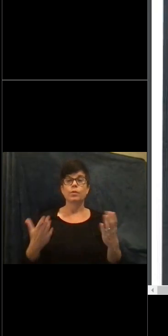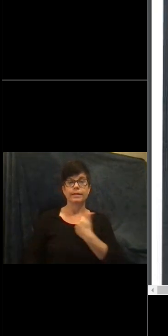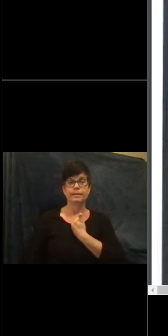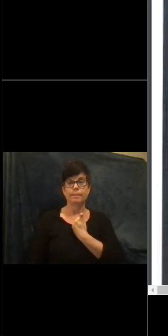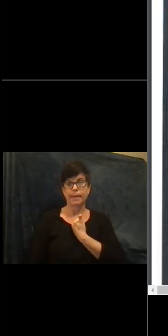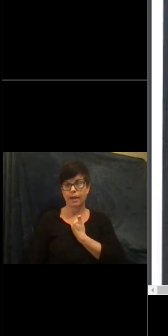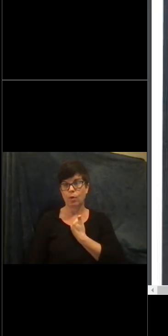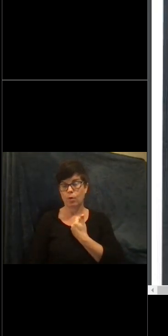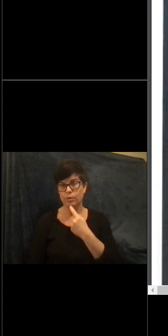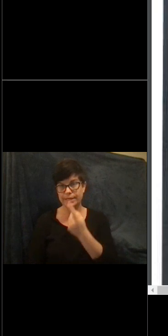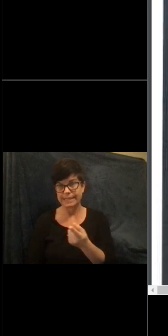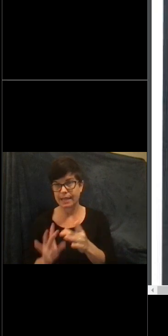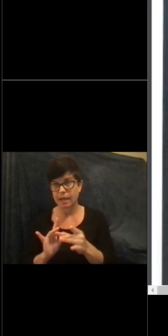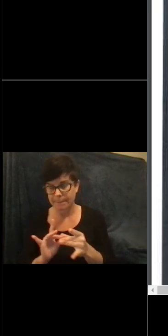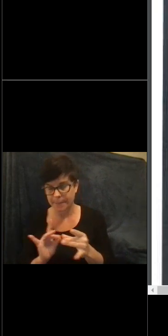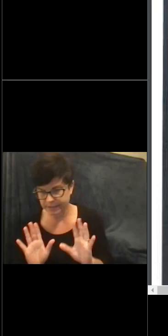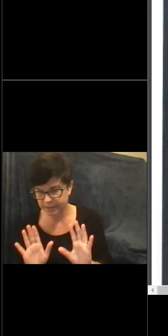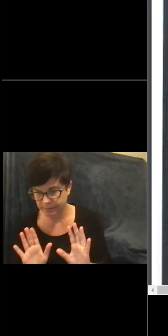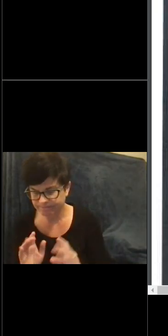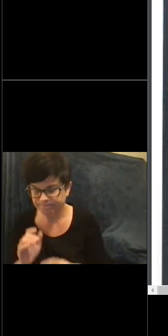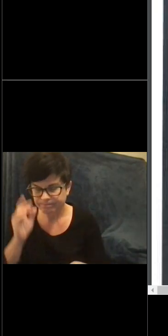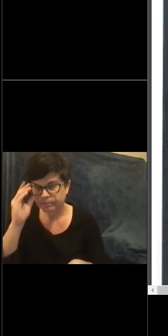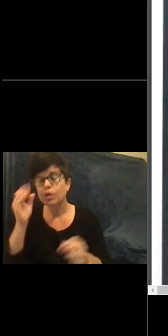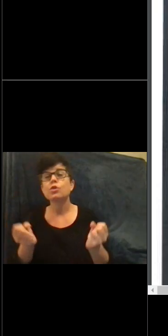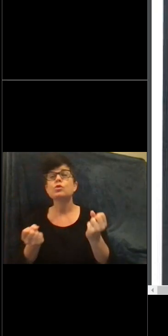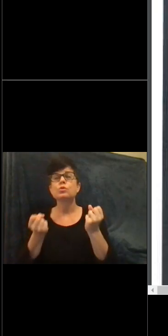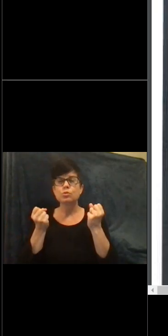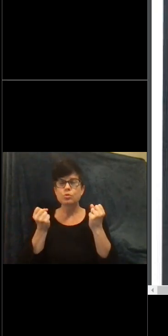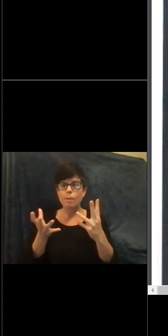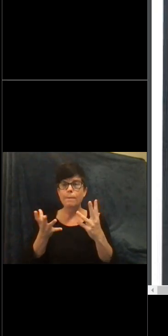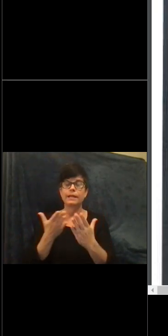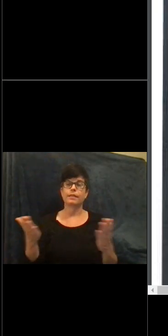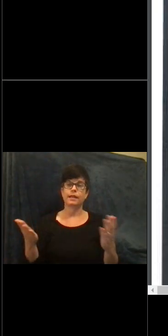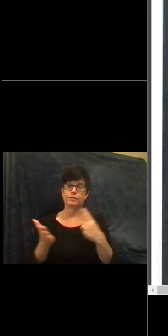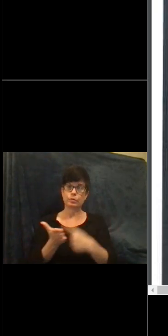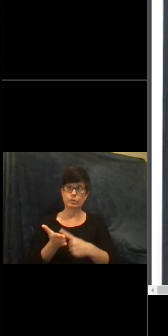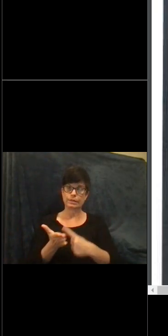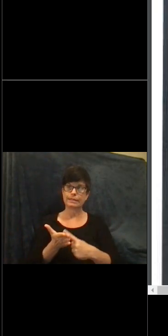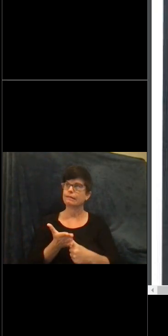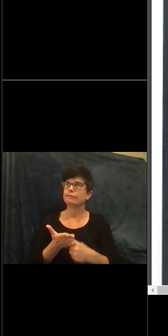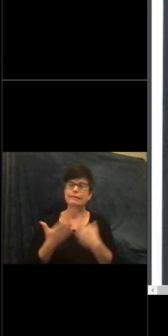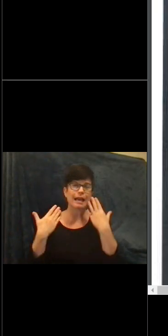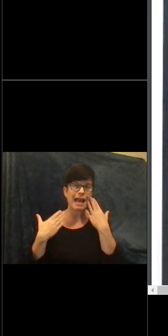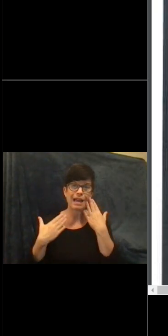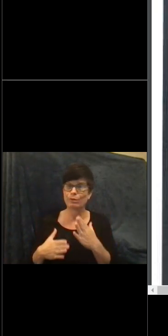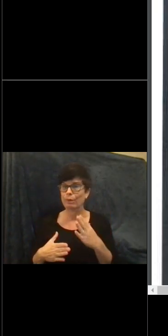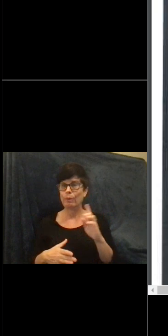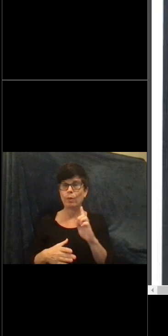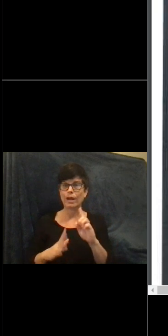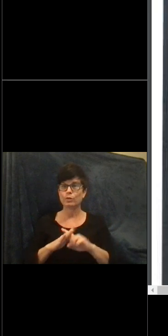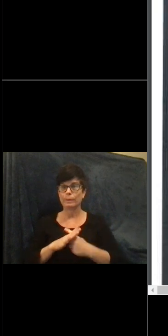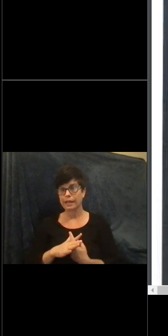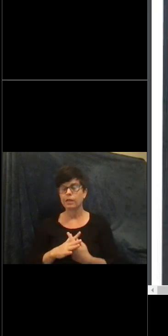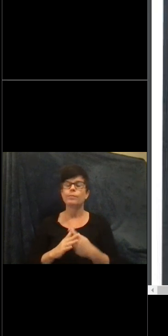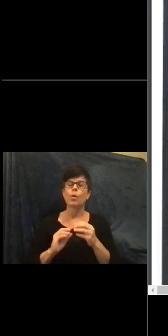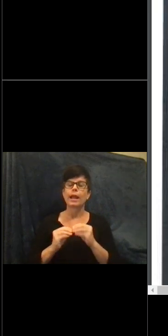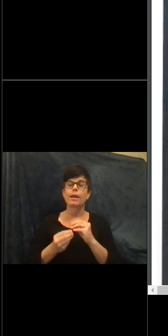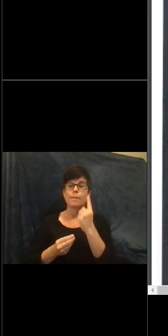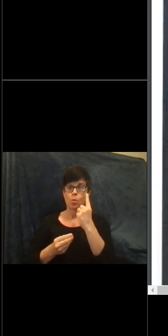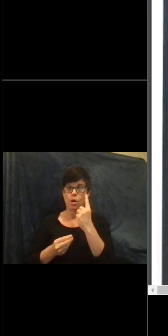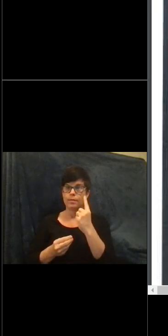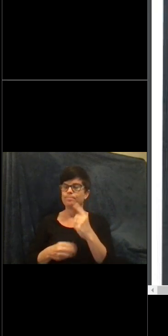and I think there's so much to unpack here and so much to discuss that I almost don't know where to begin. Number one, if it's